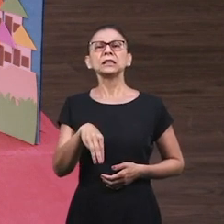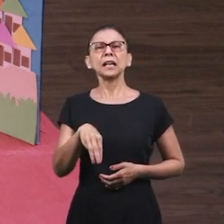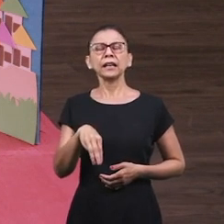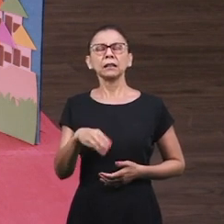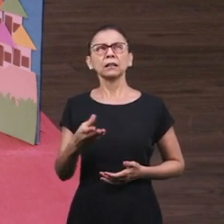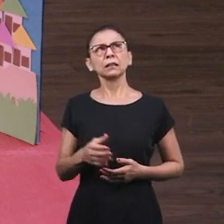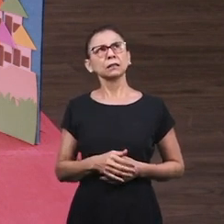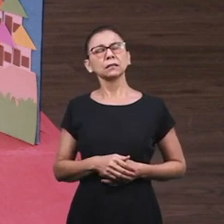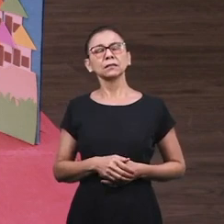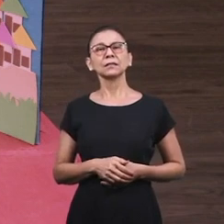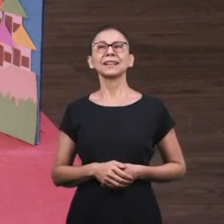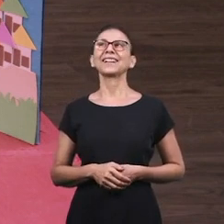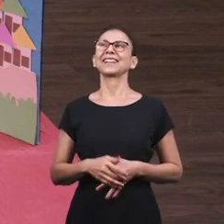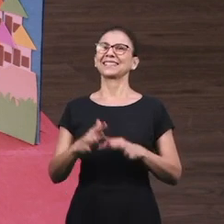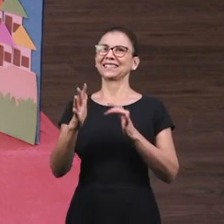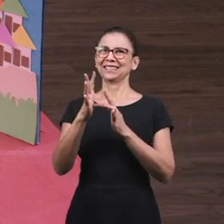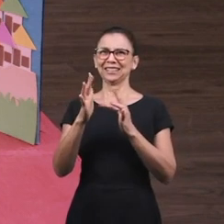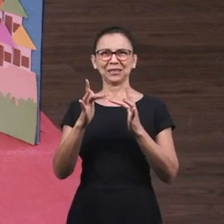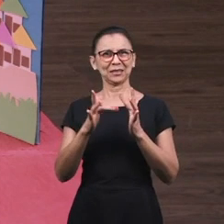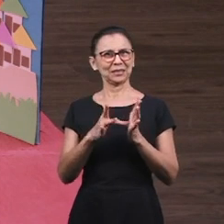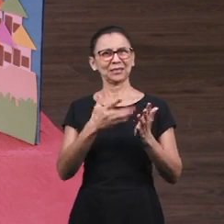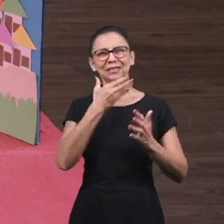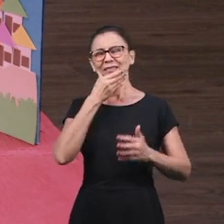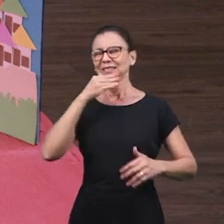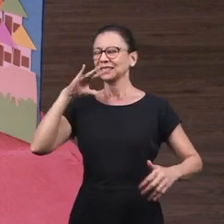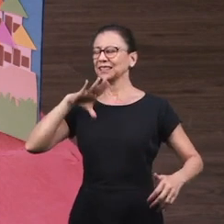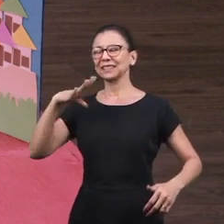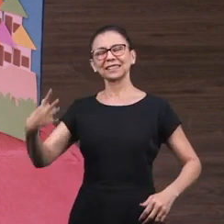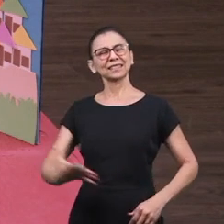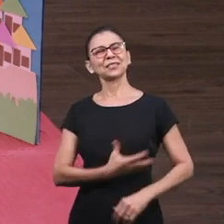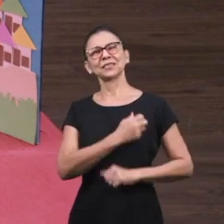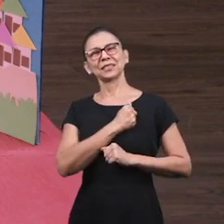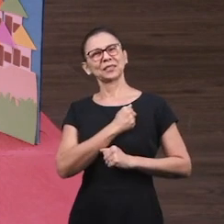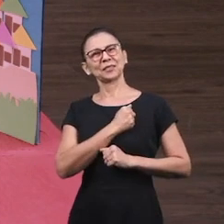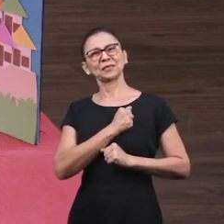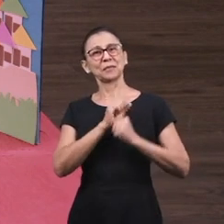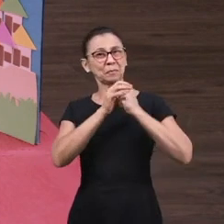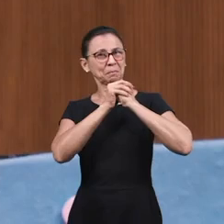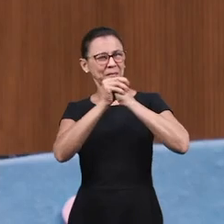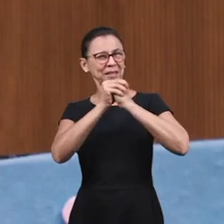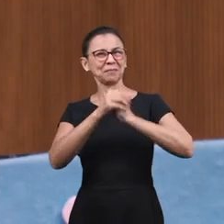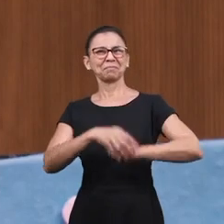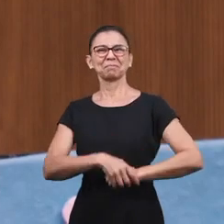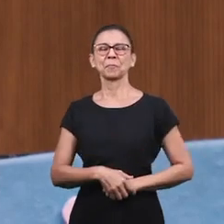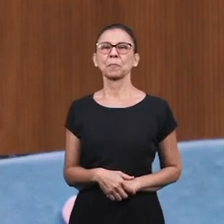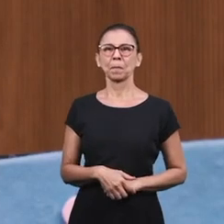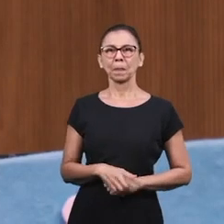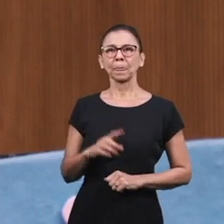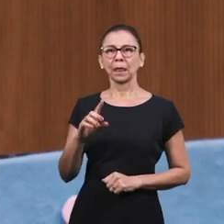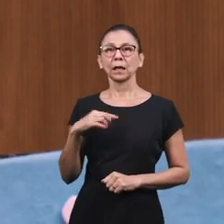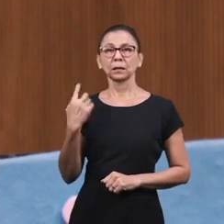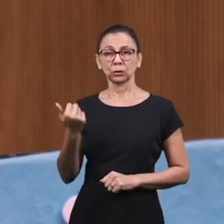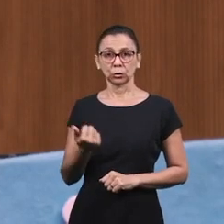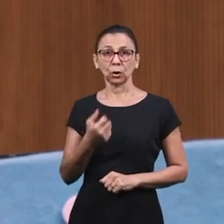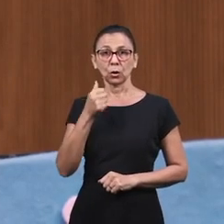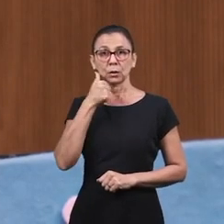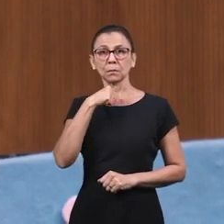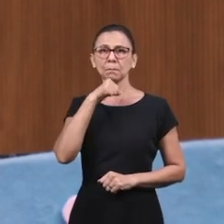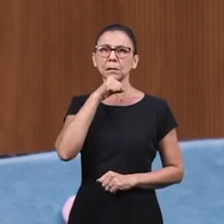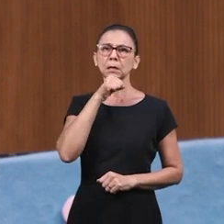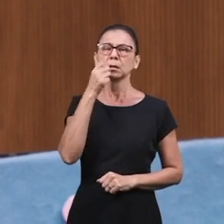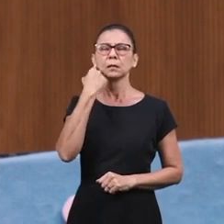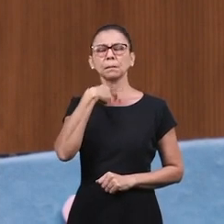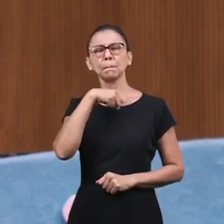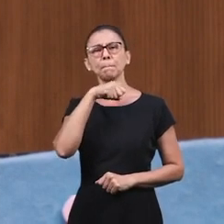day in our hearts? The birth of Jesus, our Savior. Amen? And for us, that are parents and those responsible,